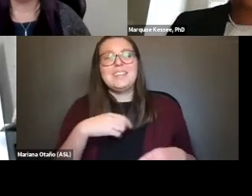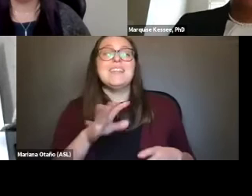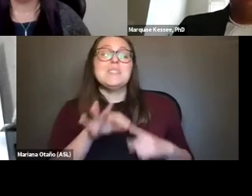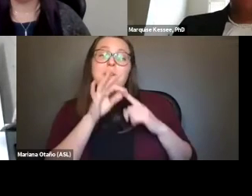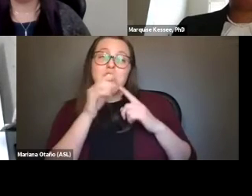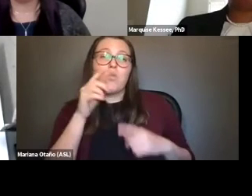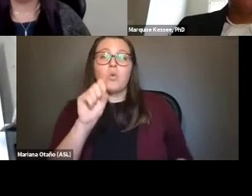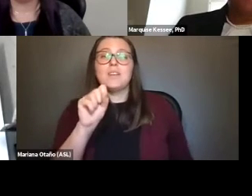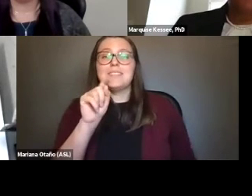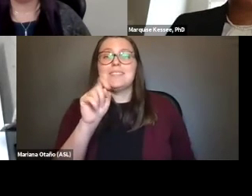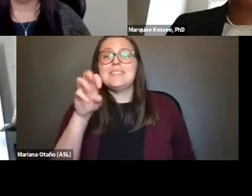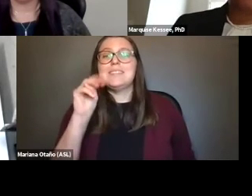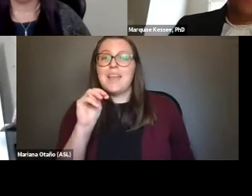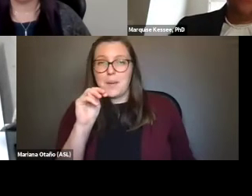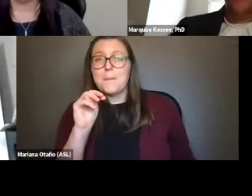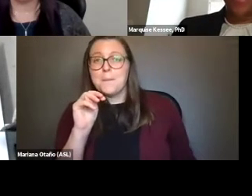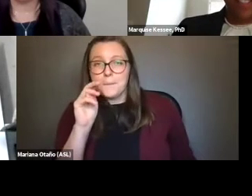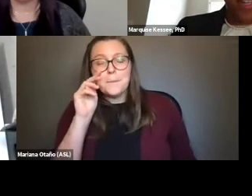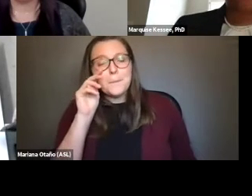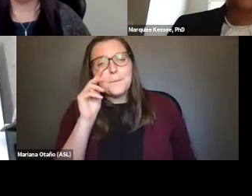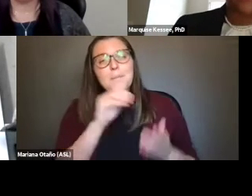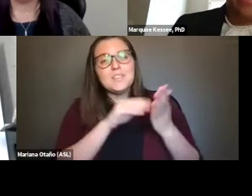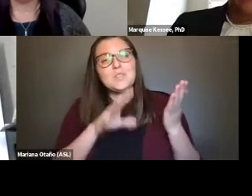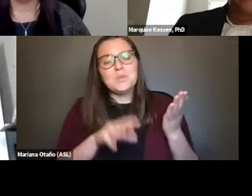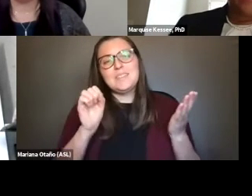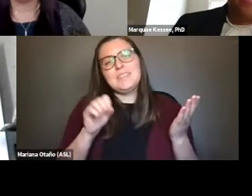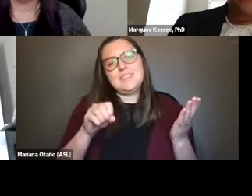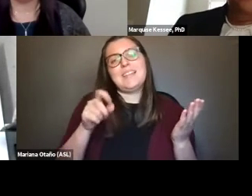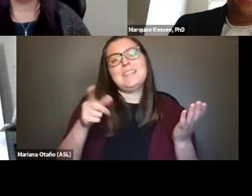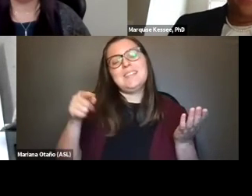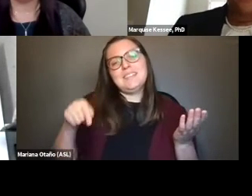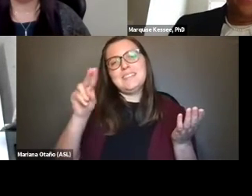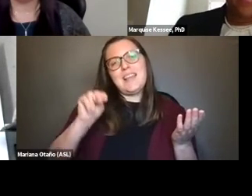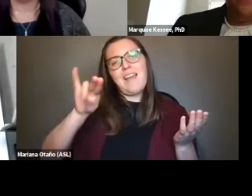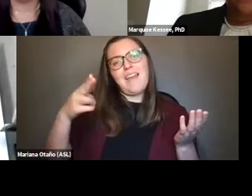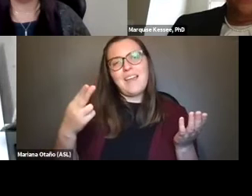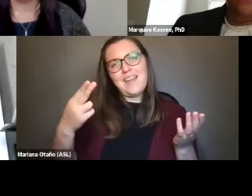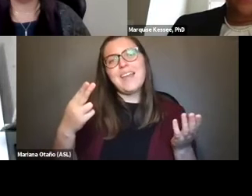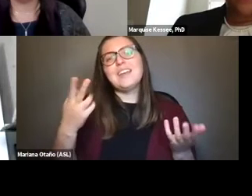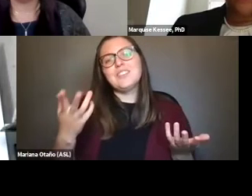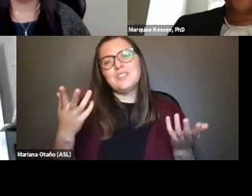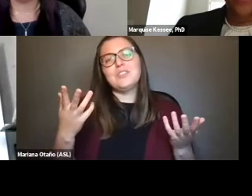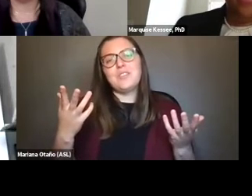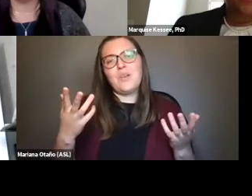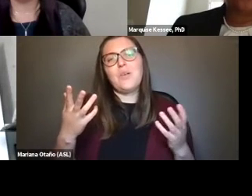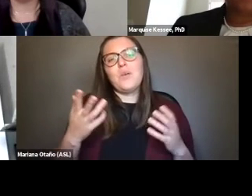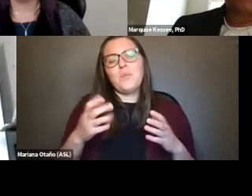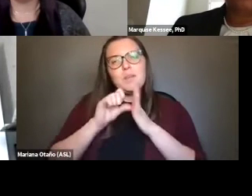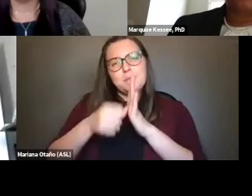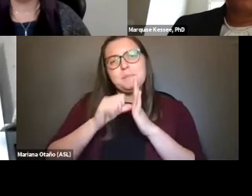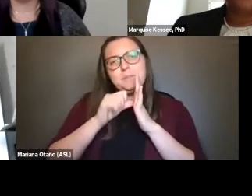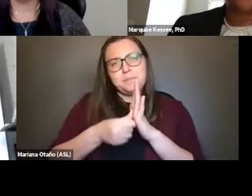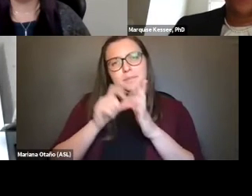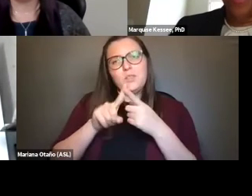this is the National Institutes of Health, yeah. Allied Health students, you know, in terms of making sure to reinforce that to